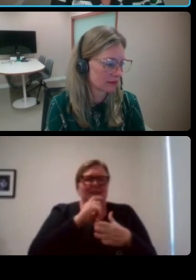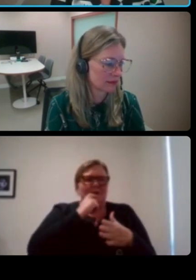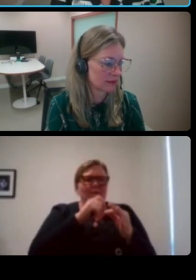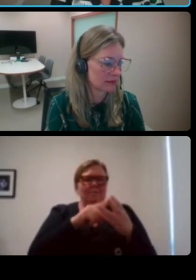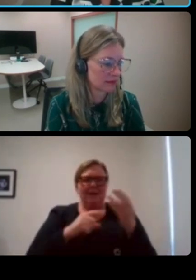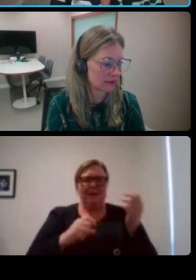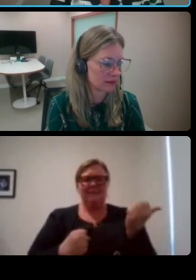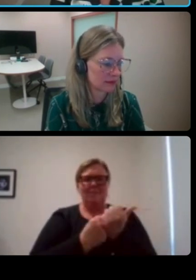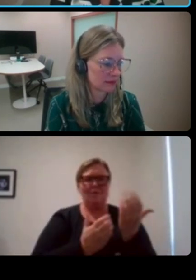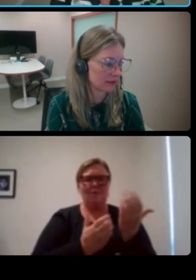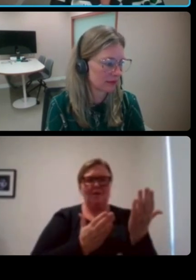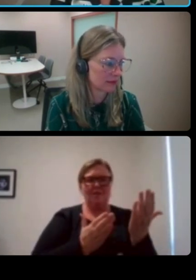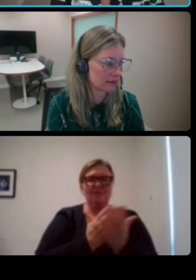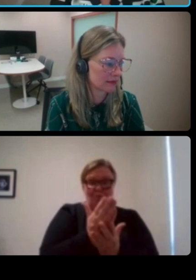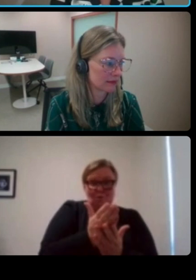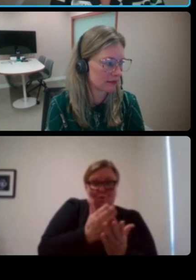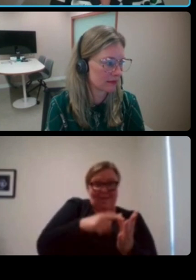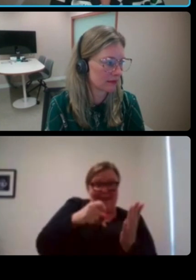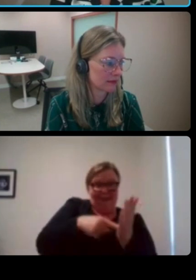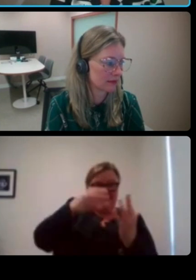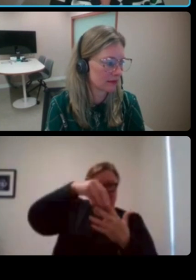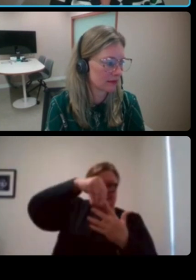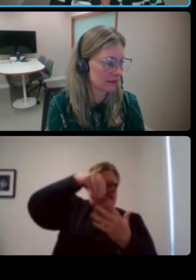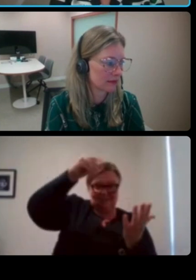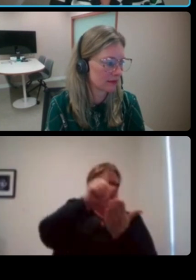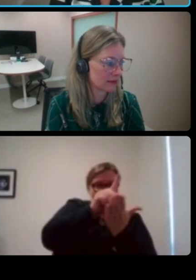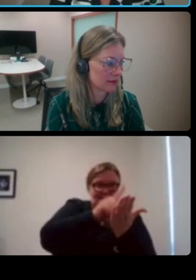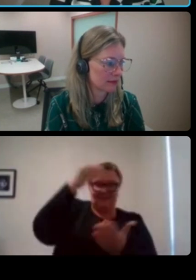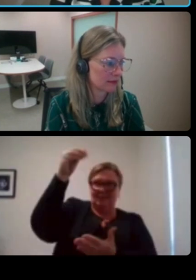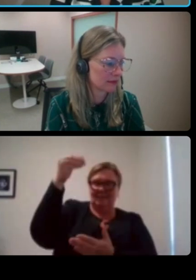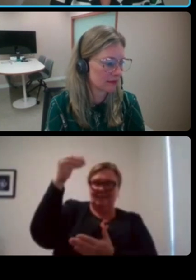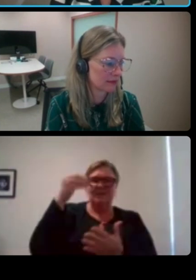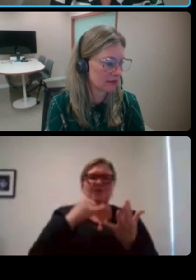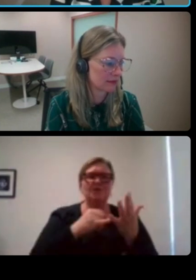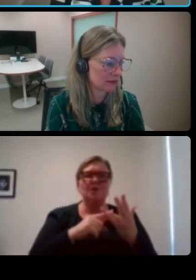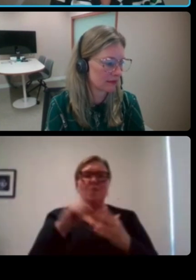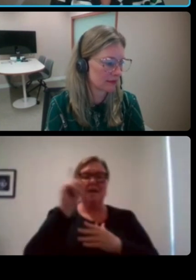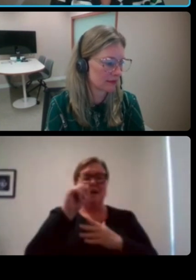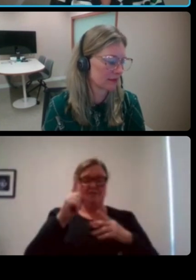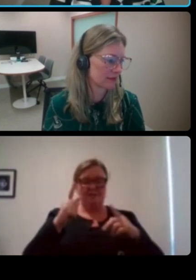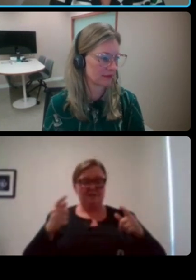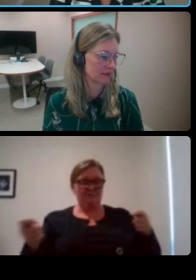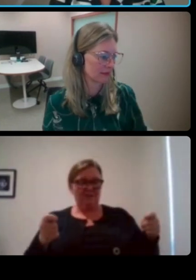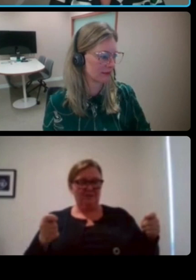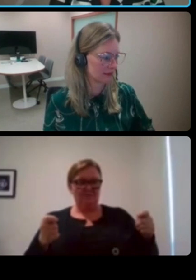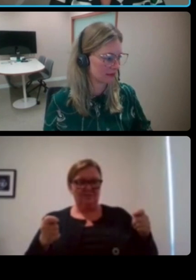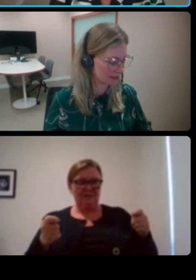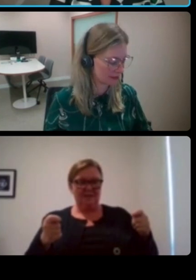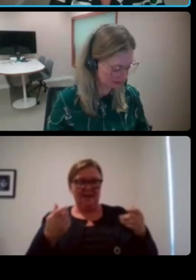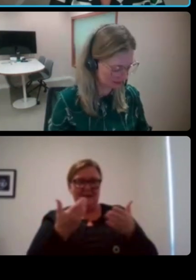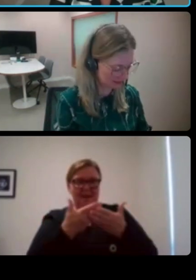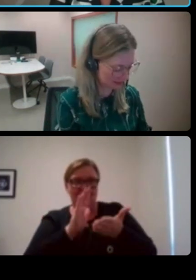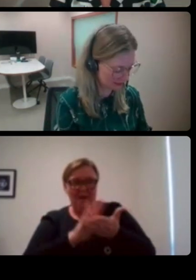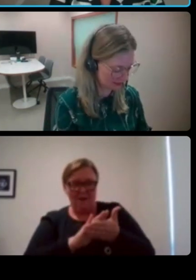supported by the new Act. So I think in terms of the current regulatory approach, certainly that is